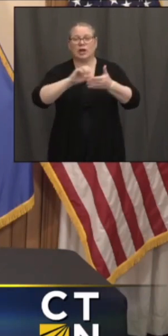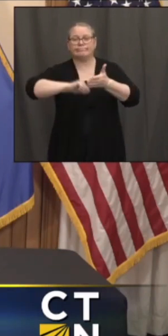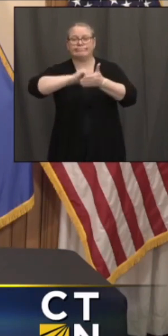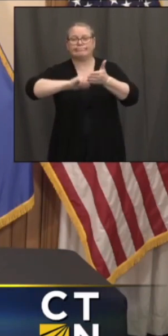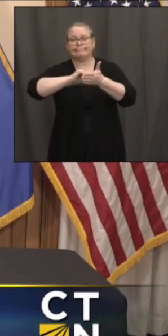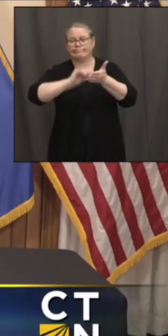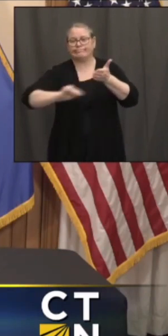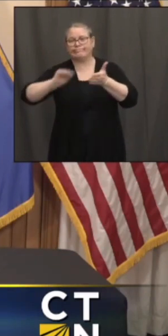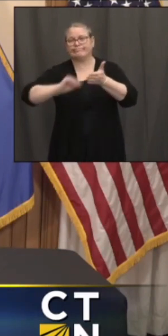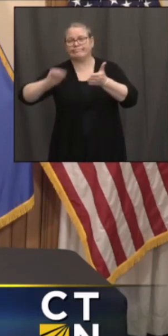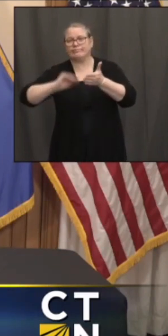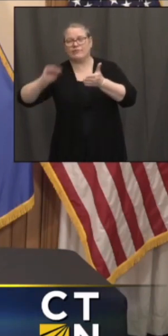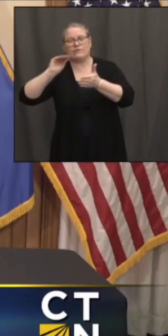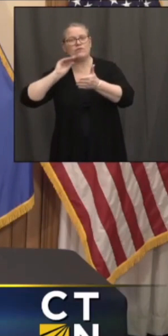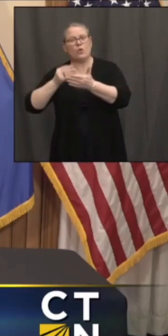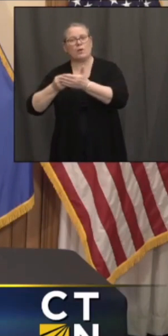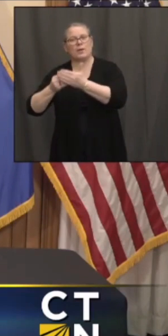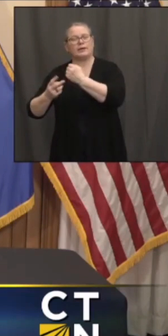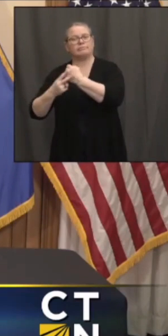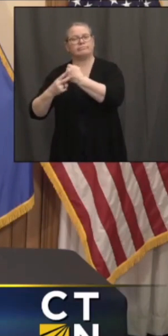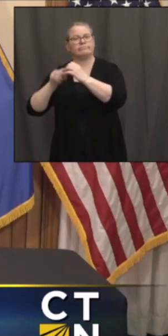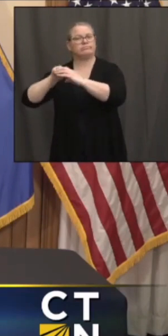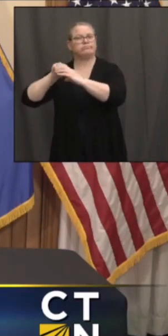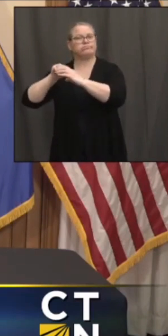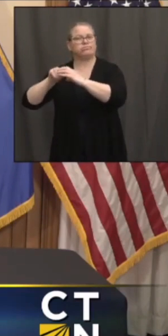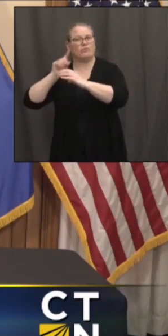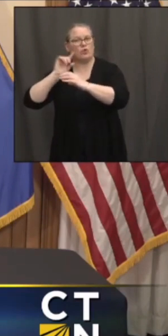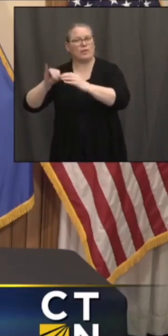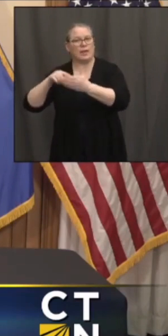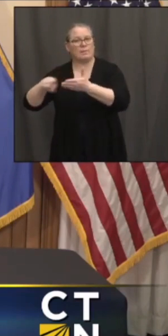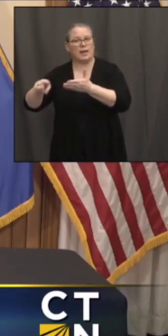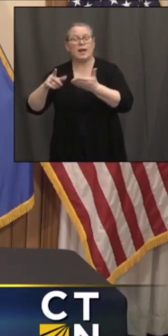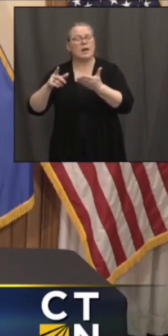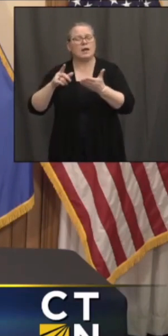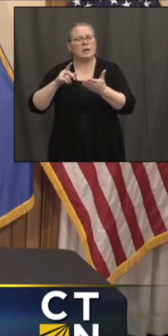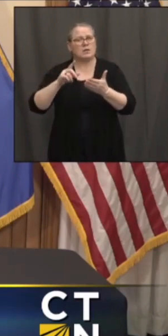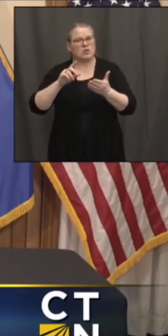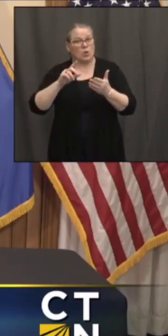businesses that haven't stepped up yet.